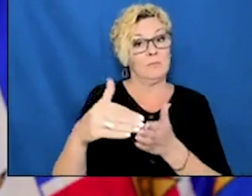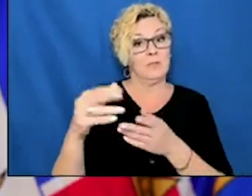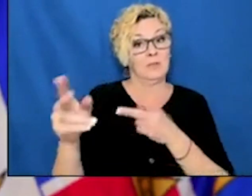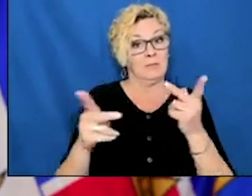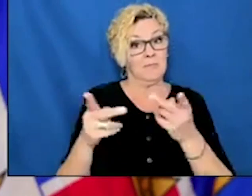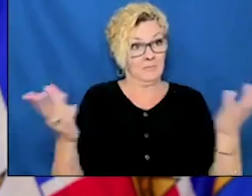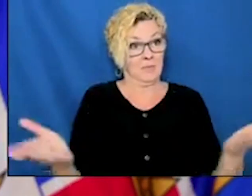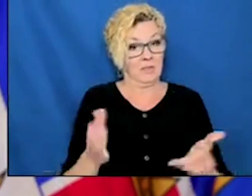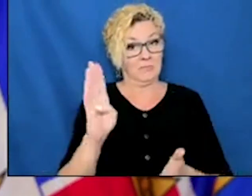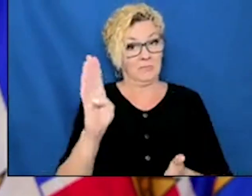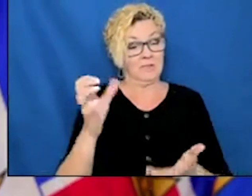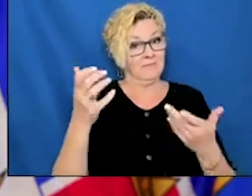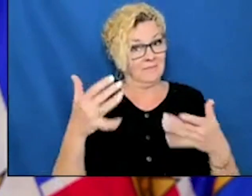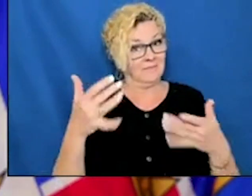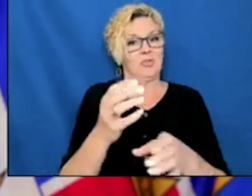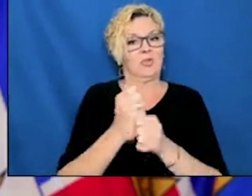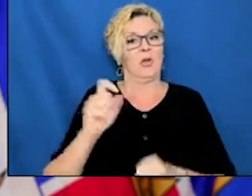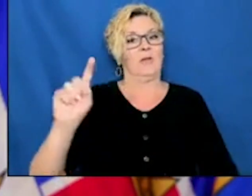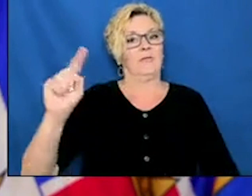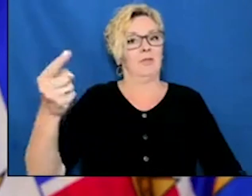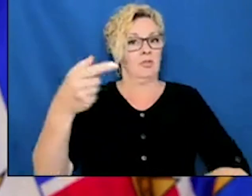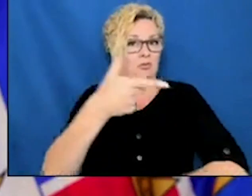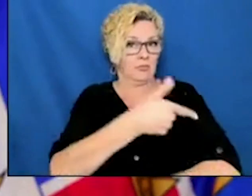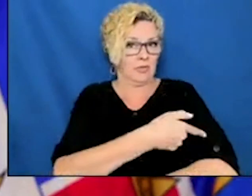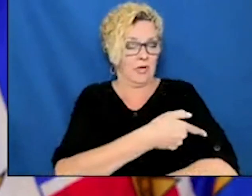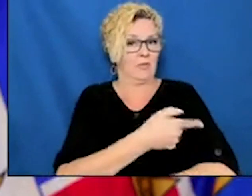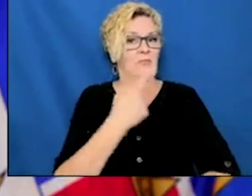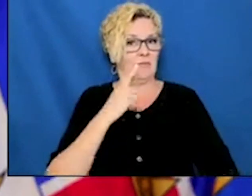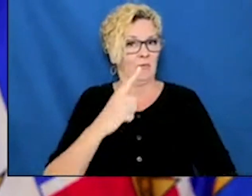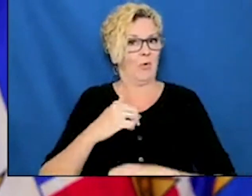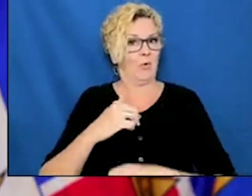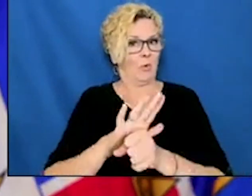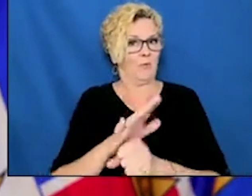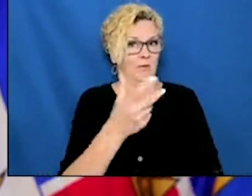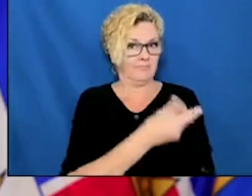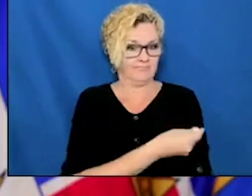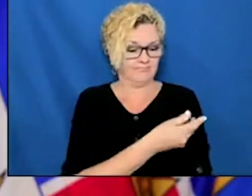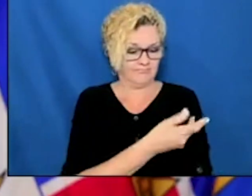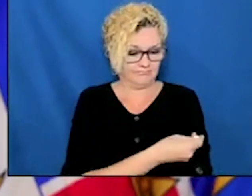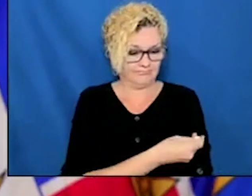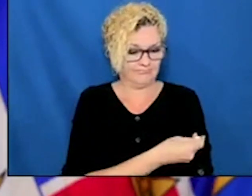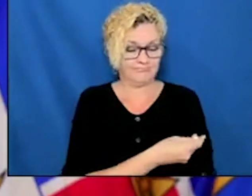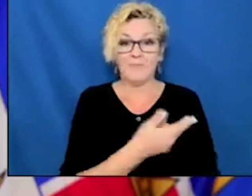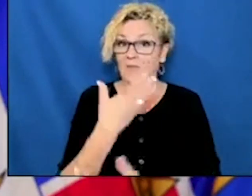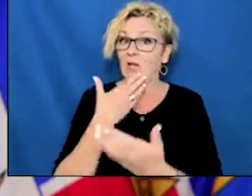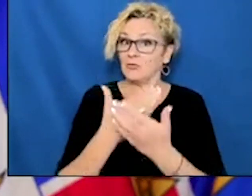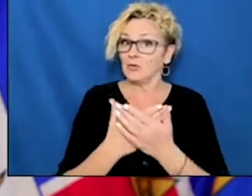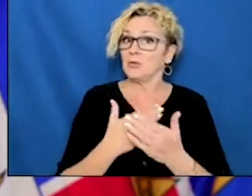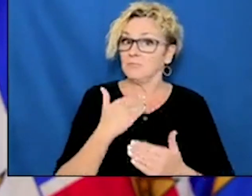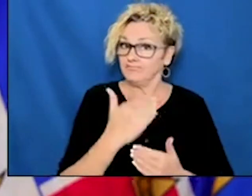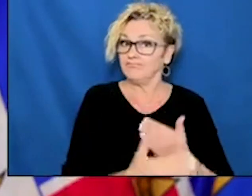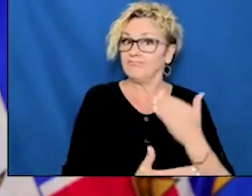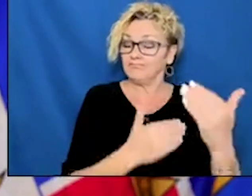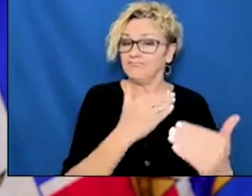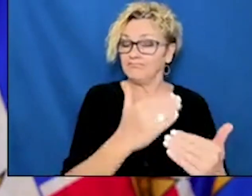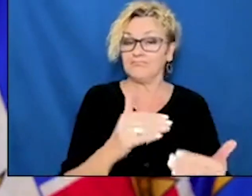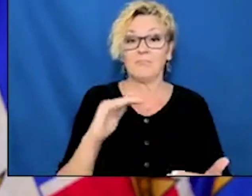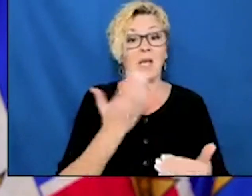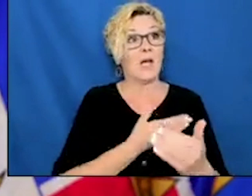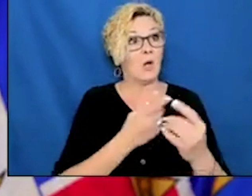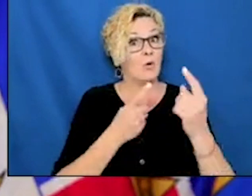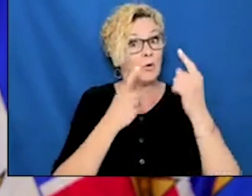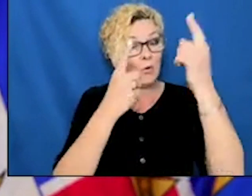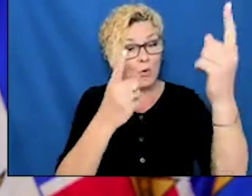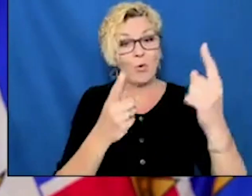COVID-19 vaccine, and I think that's a tremendous accomplishment. The focus of our COVID-19 response is to get all